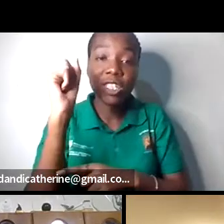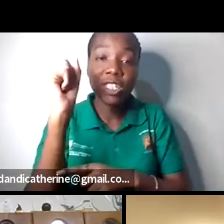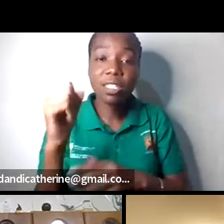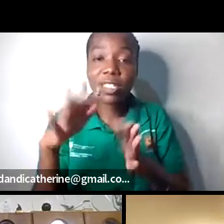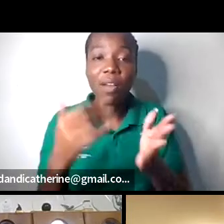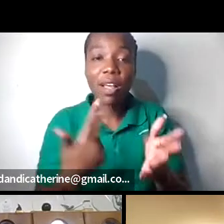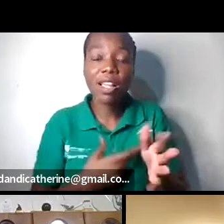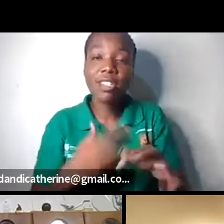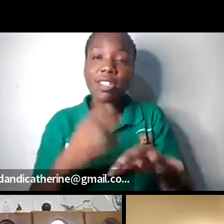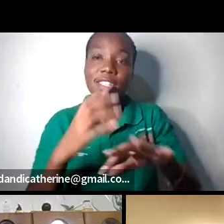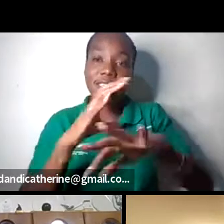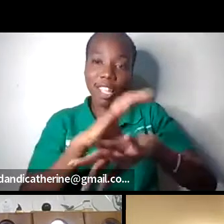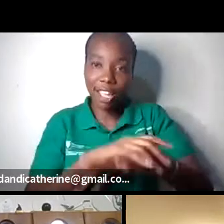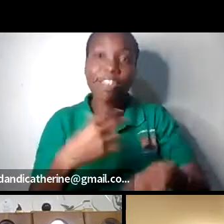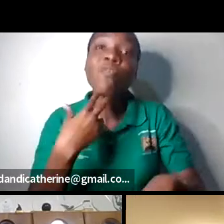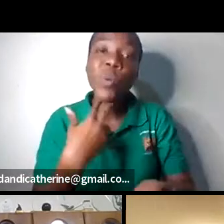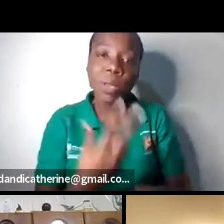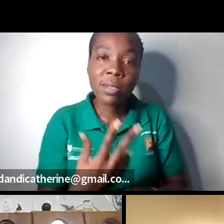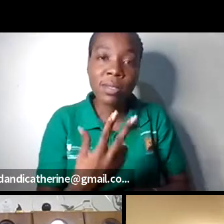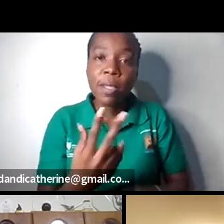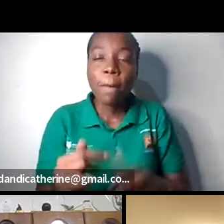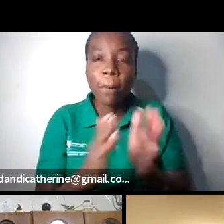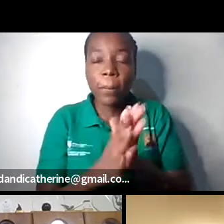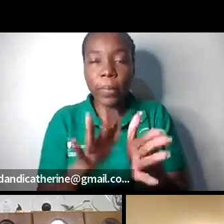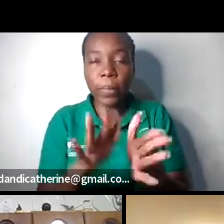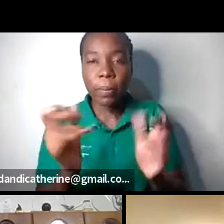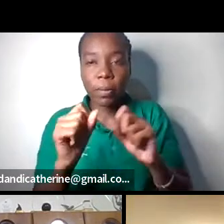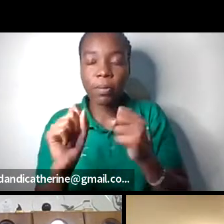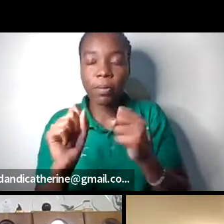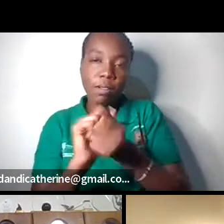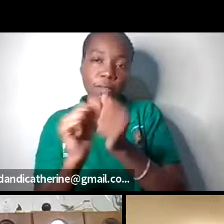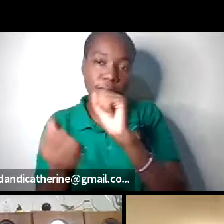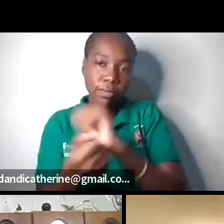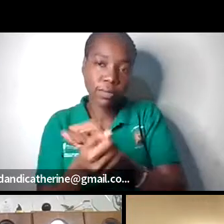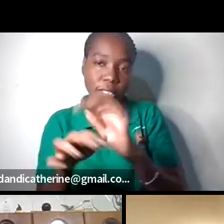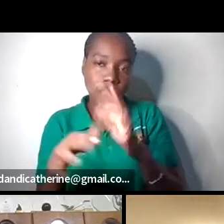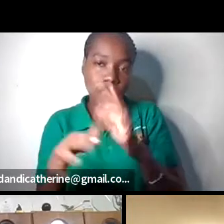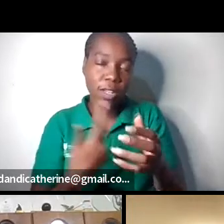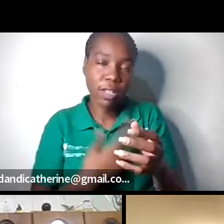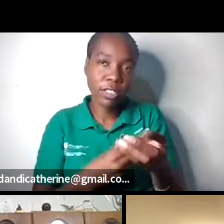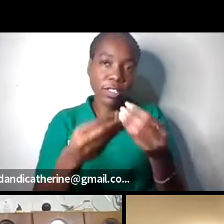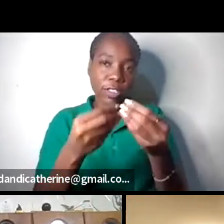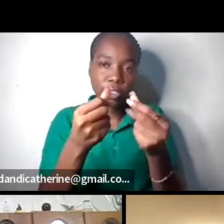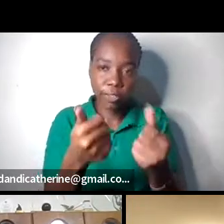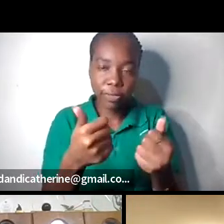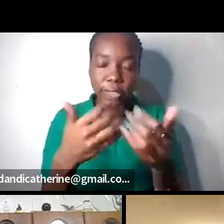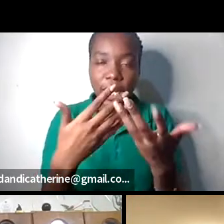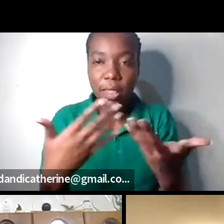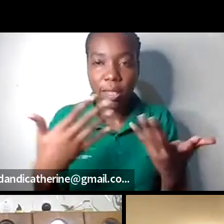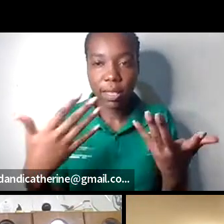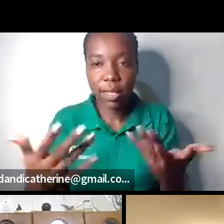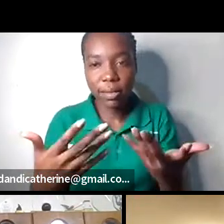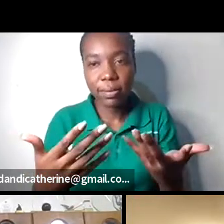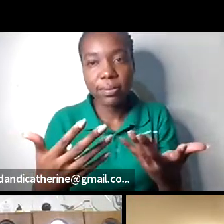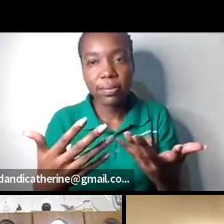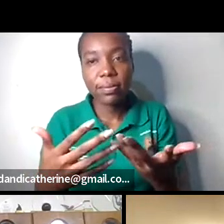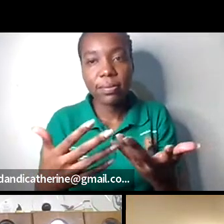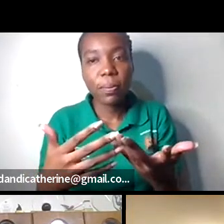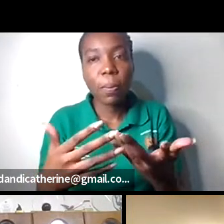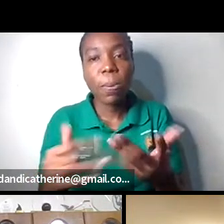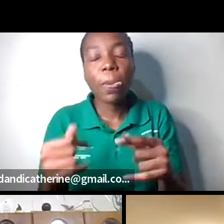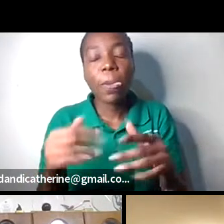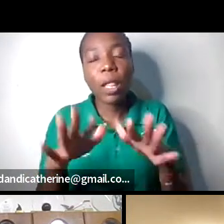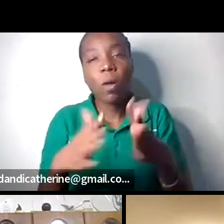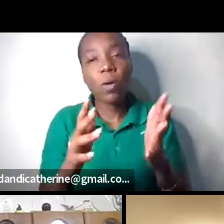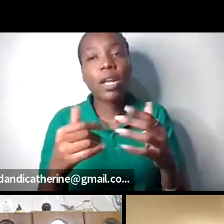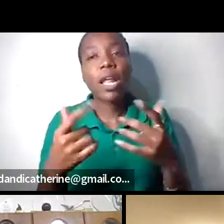to the forefront. It's how we get things changed. It's how we address systemic issues that do not allow us to move.